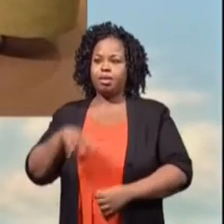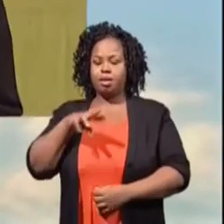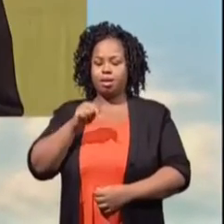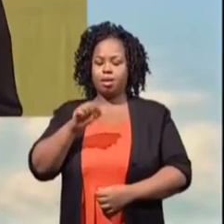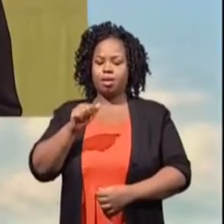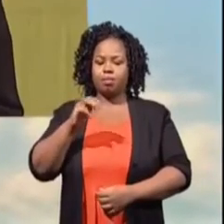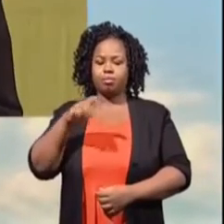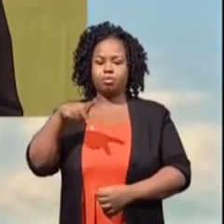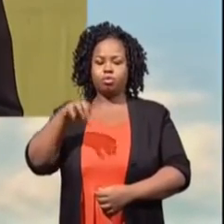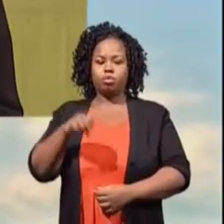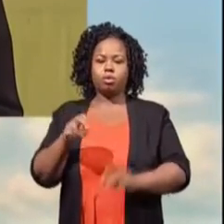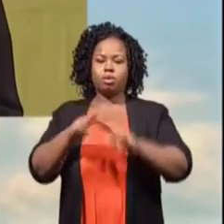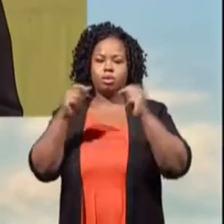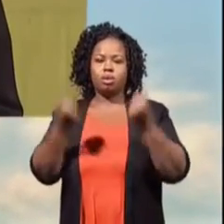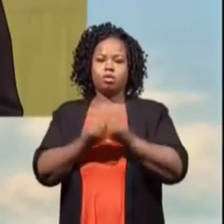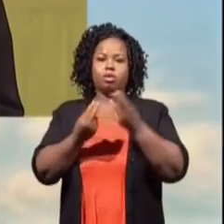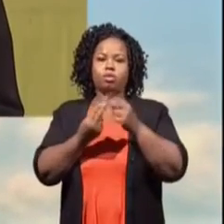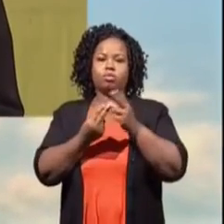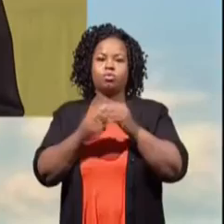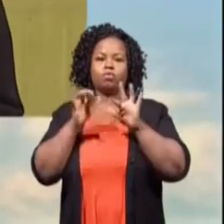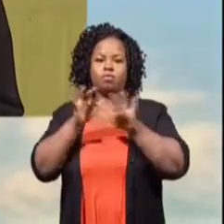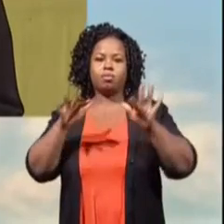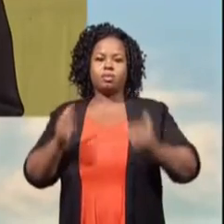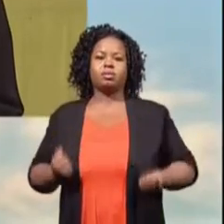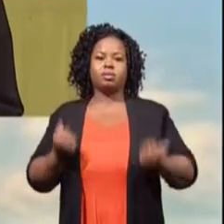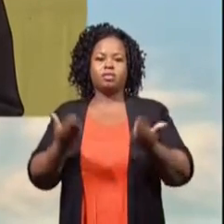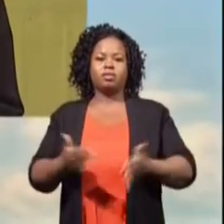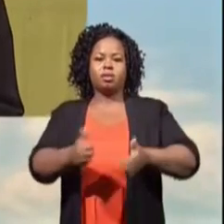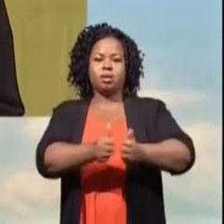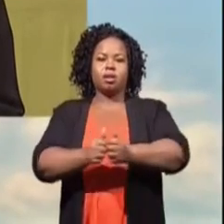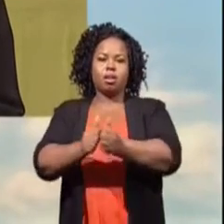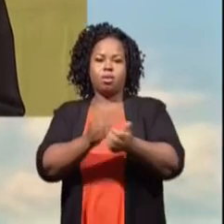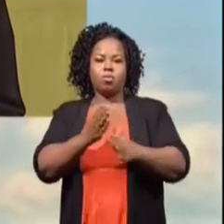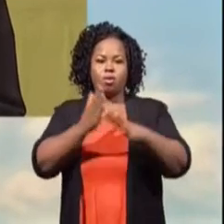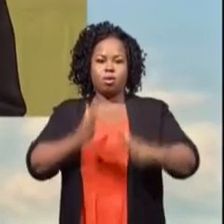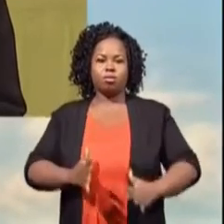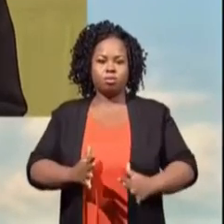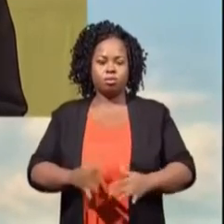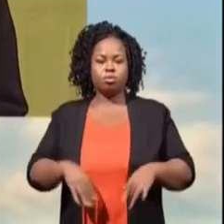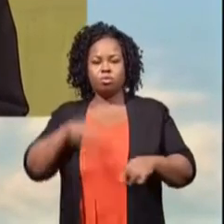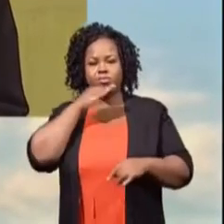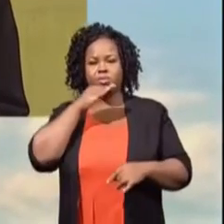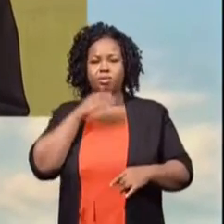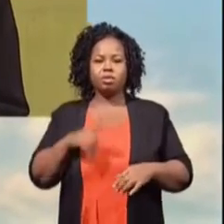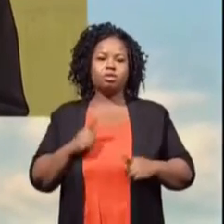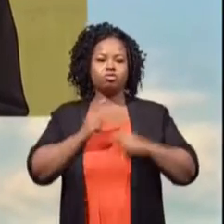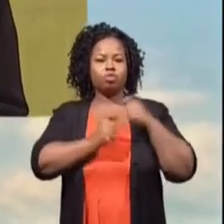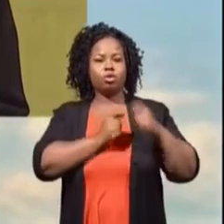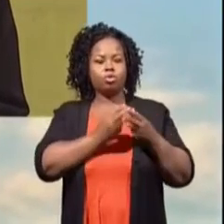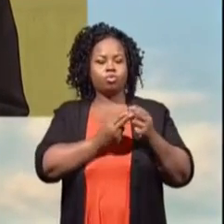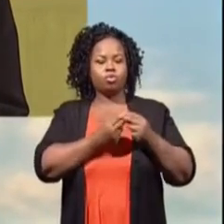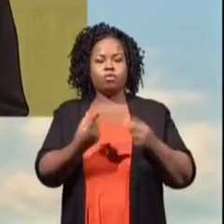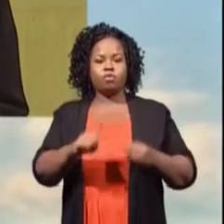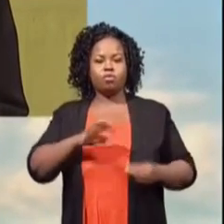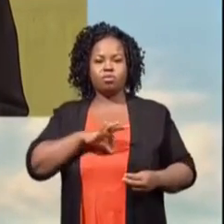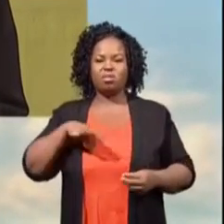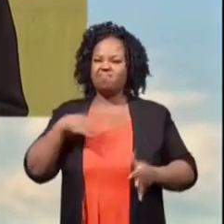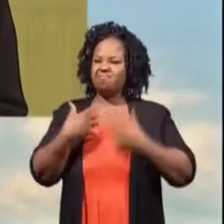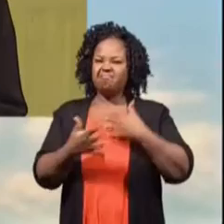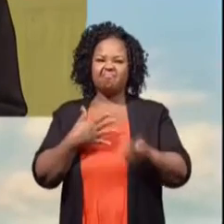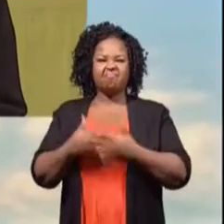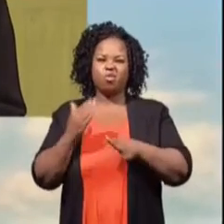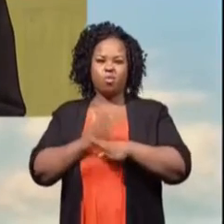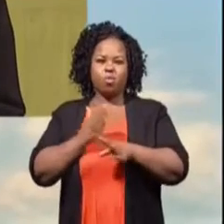it's the National Union of Public Service and Allied Workers right. meaning that it's a trade union for employees in any